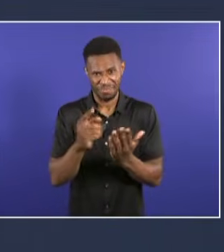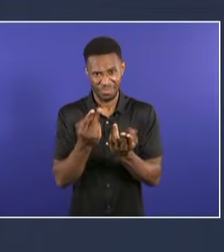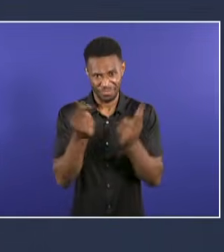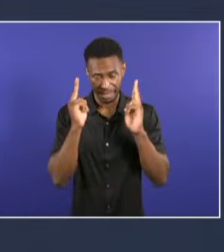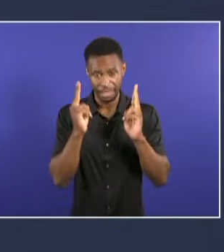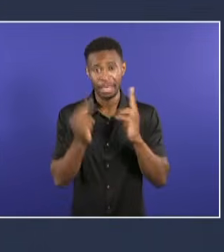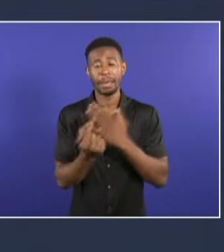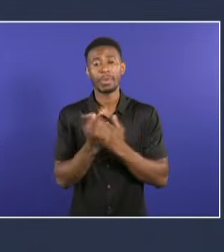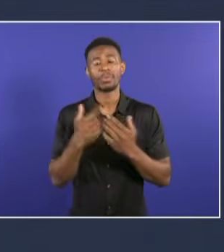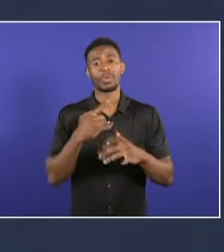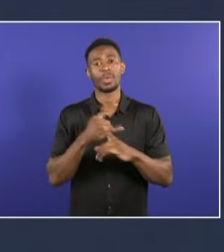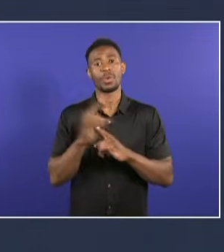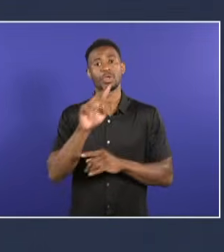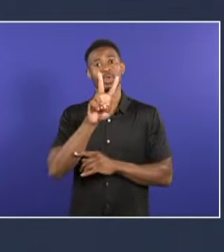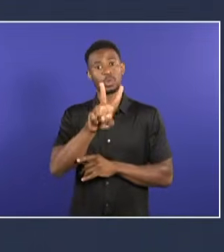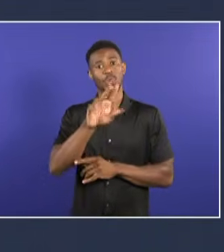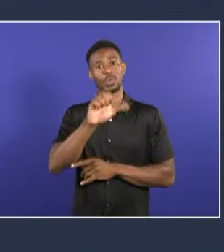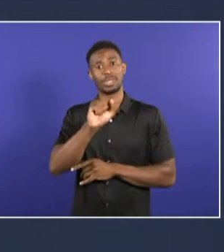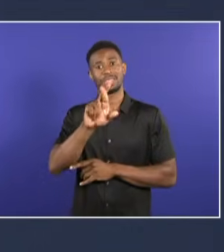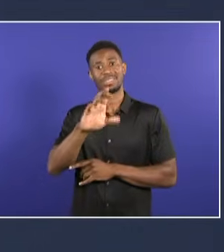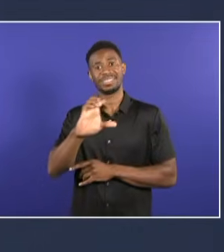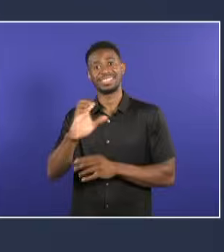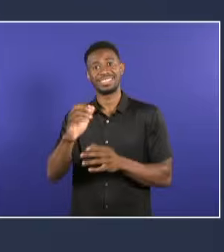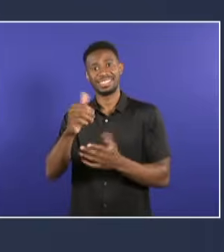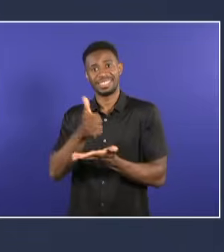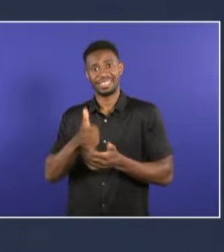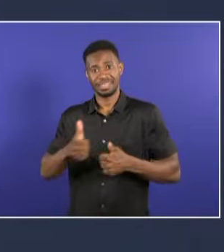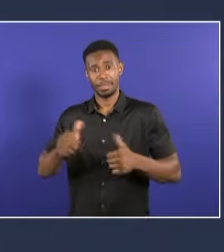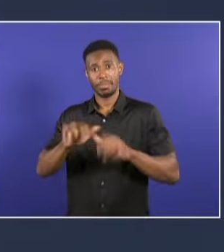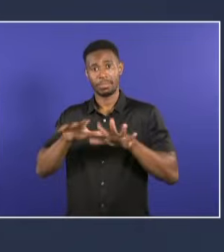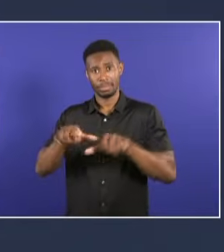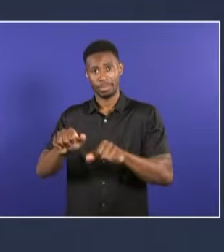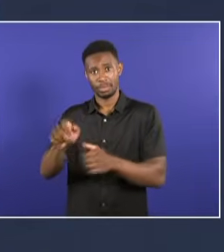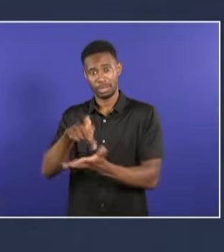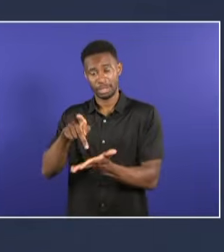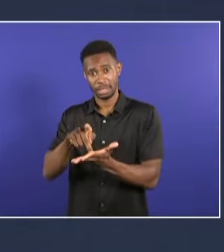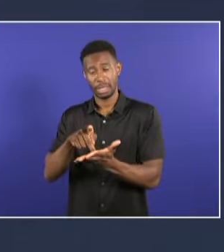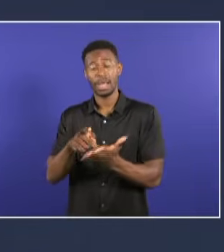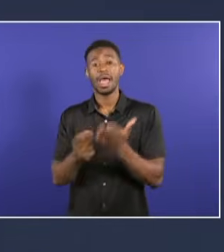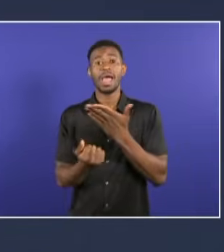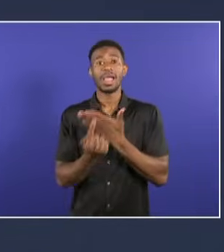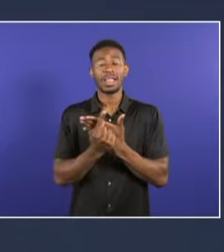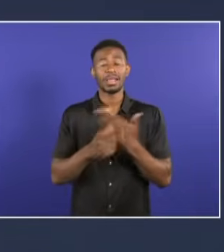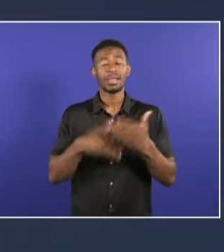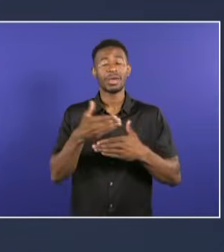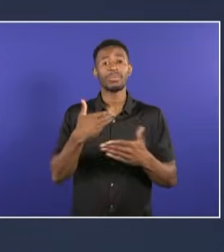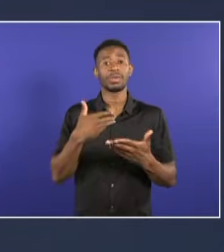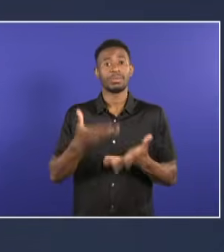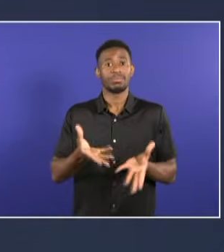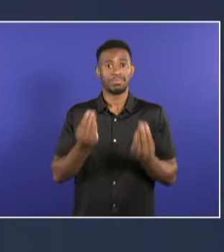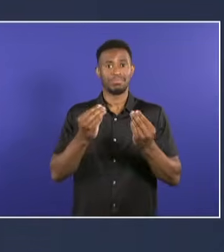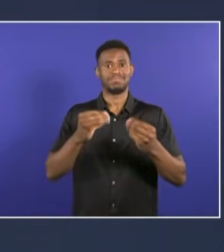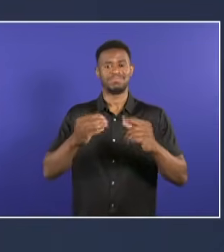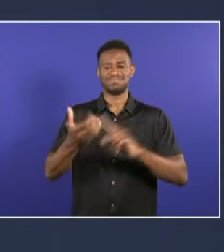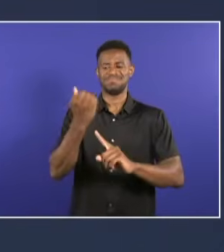later, DASO won the SRC presidency for the first time on a campus anywhere in our country.